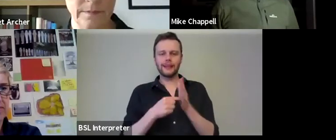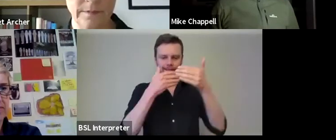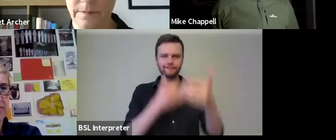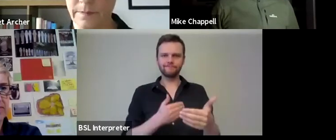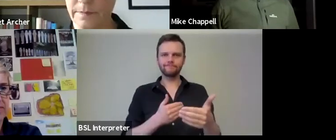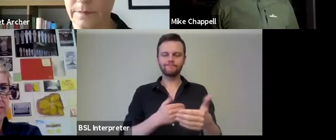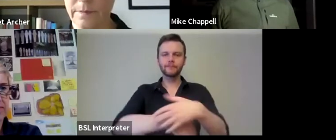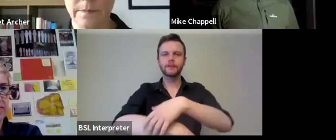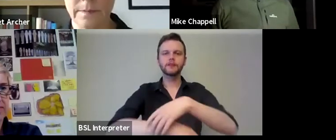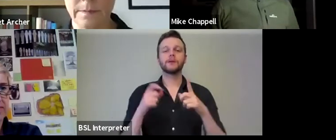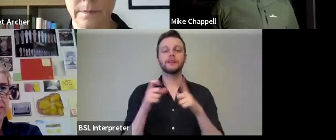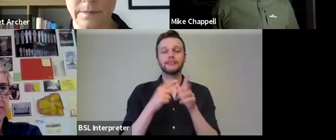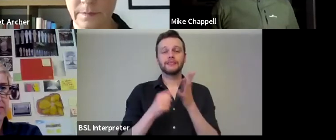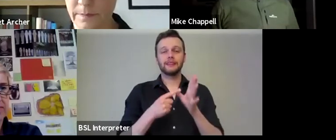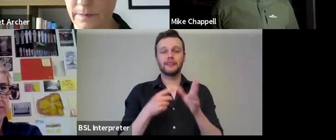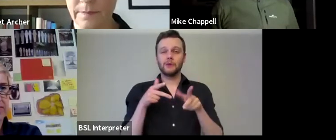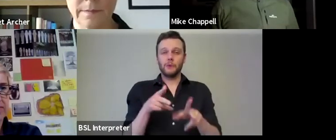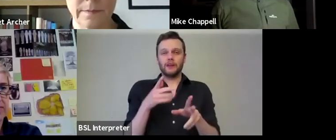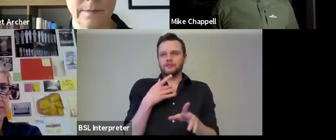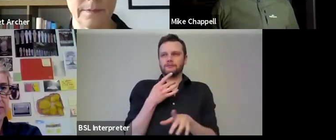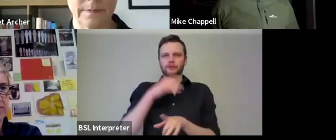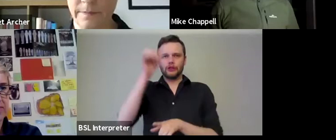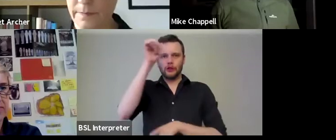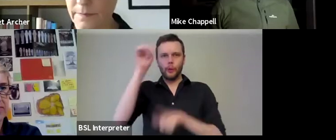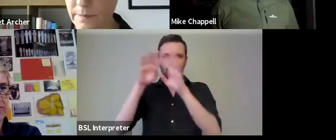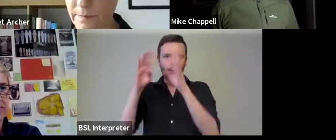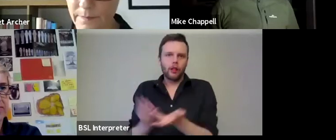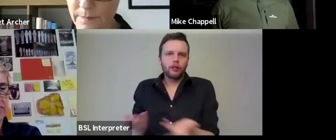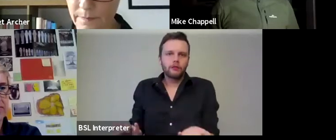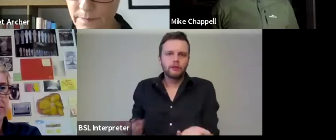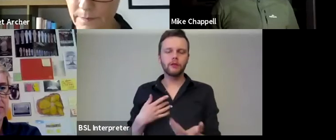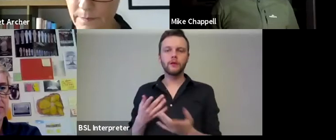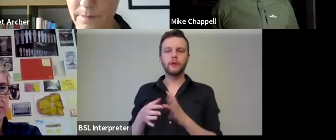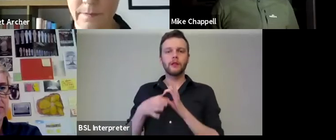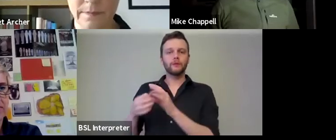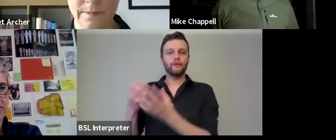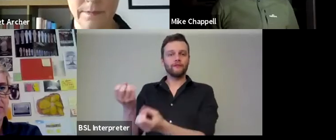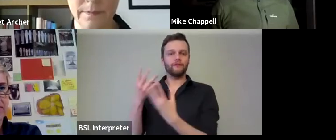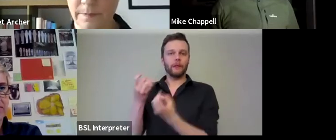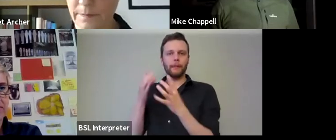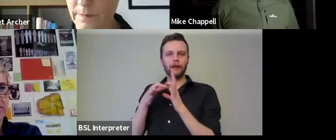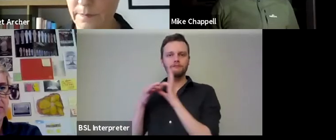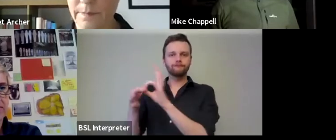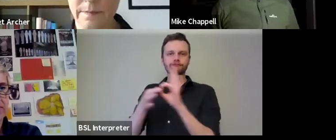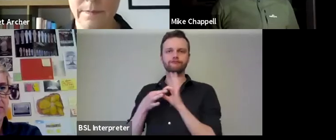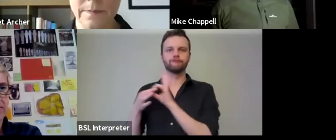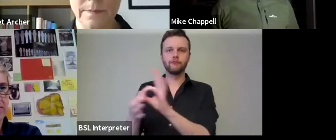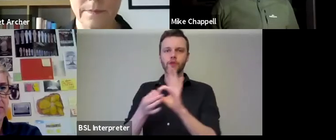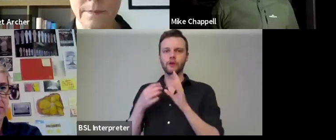Data in some ways is just a way of knowing the world, and it informs feedback loops to allow us to make informed